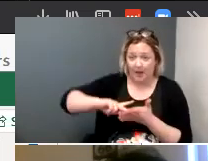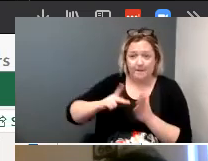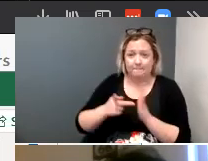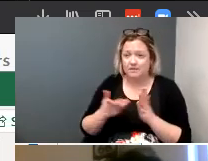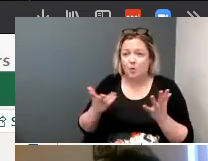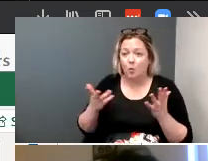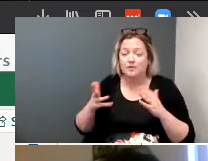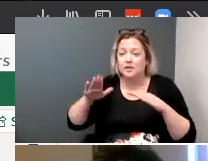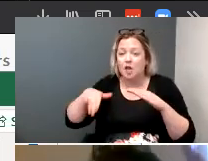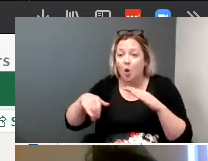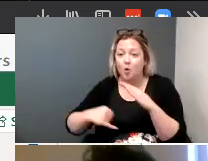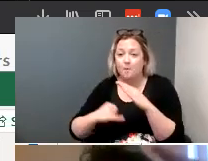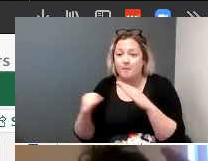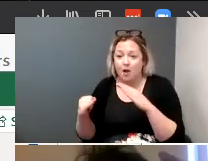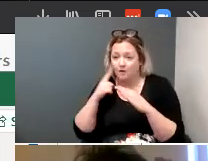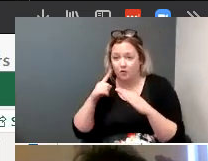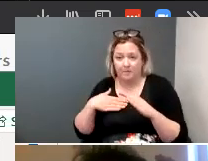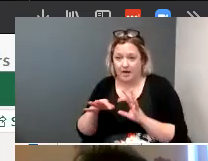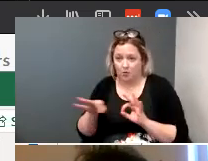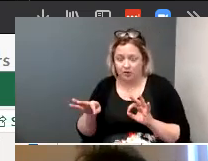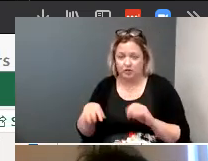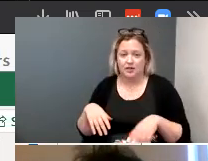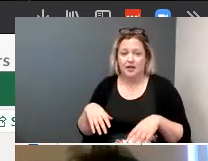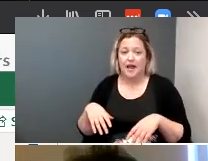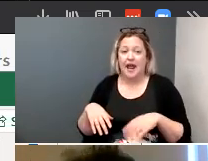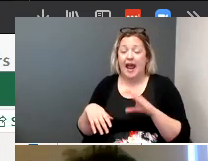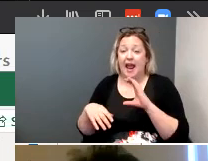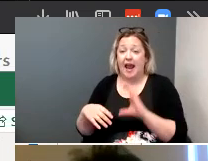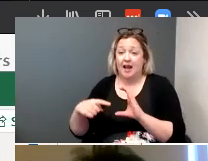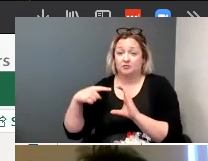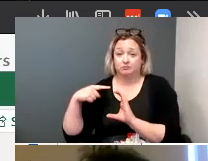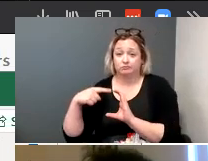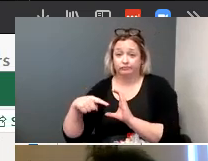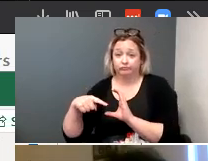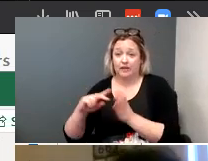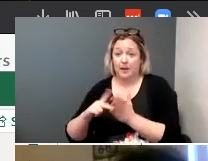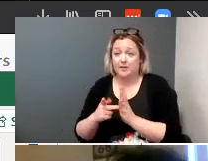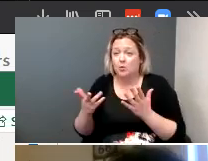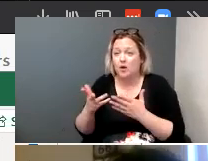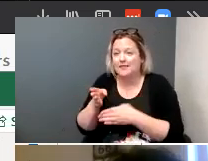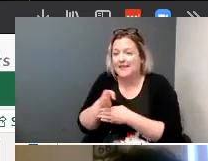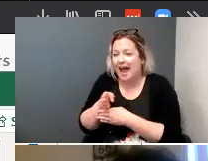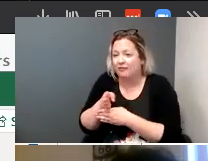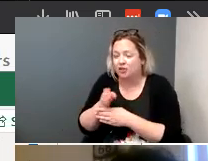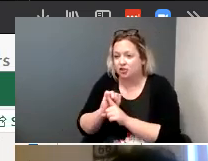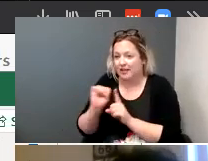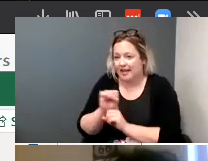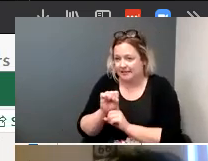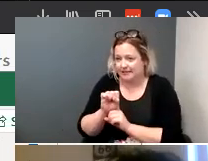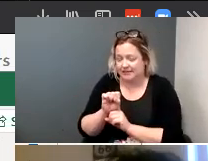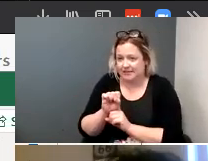theta means what is the average case of my algorithm. So in general, how I kind of remember this thing